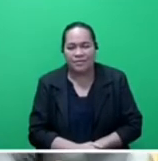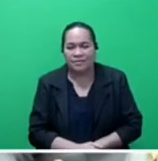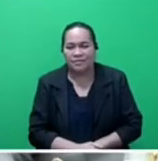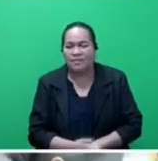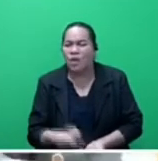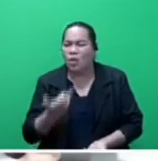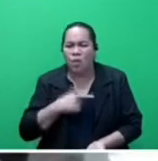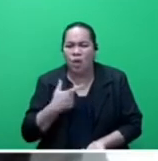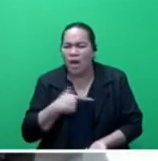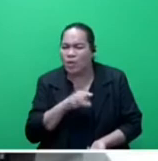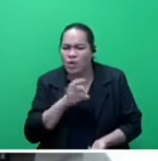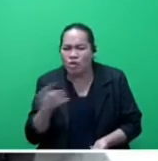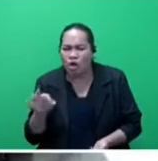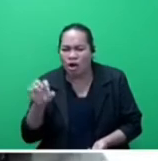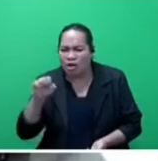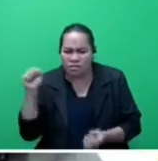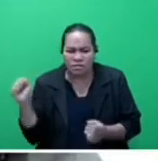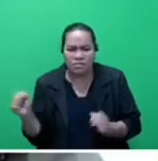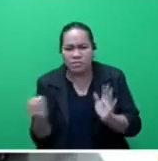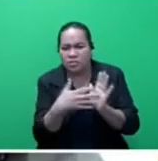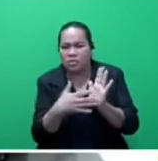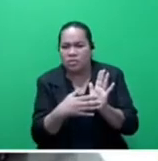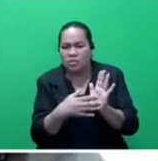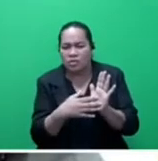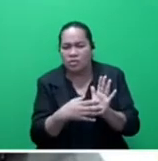why are we not activating these sources of revenue, Honorable Speaker?